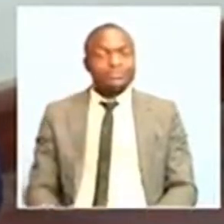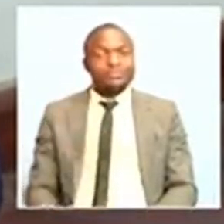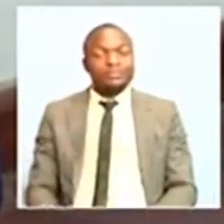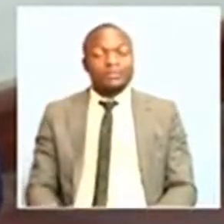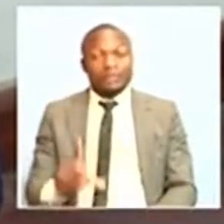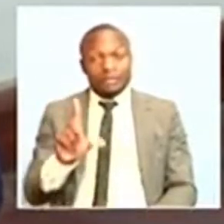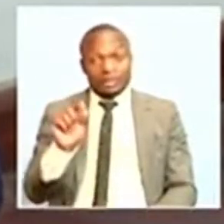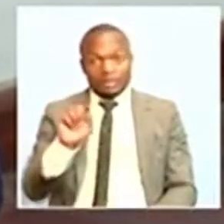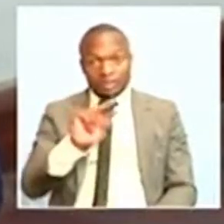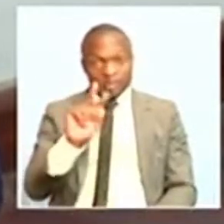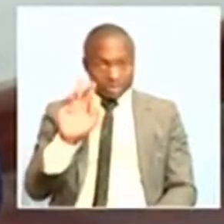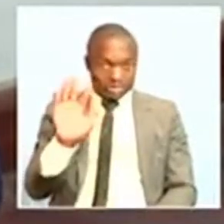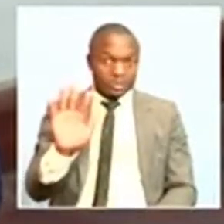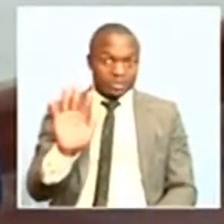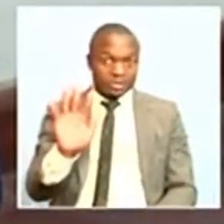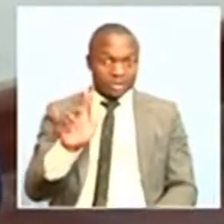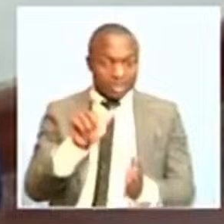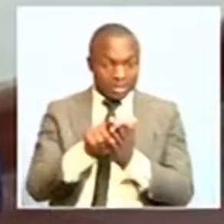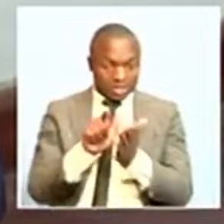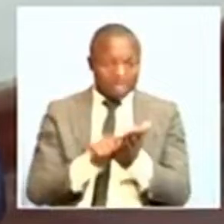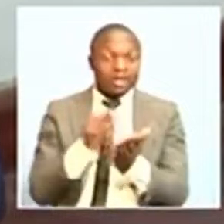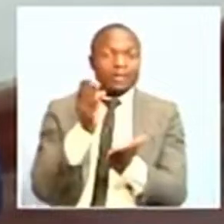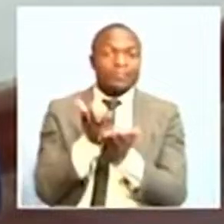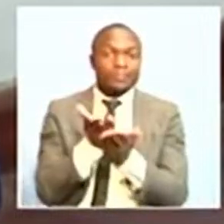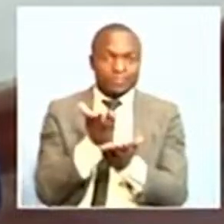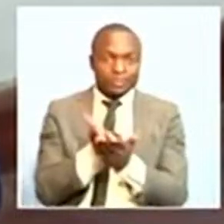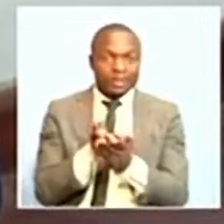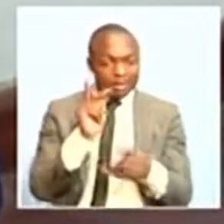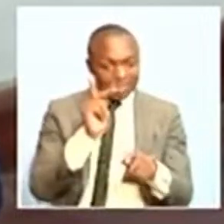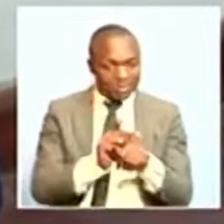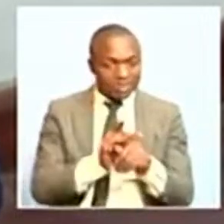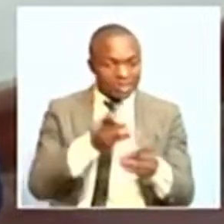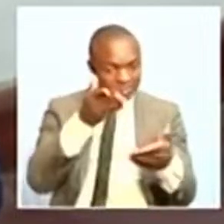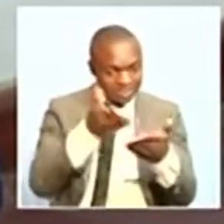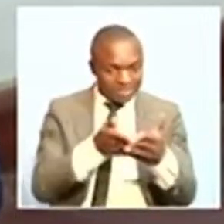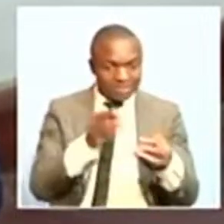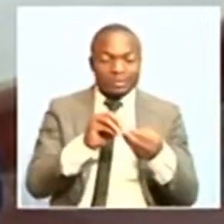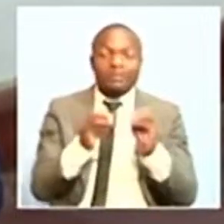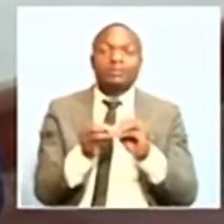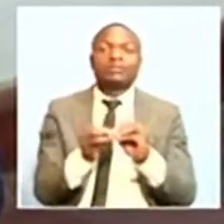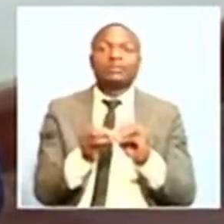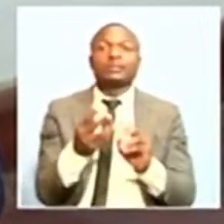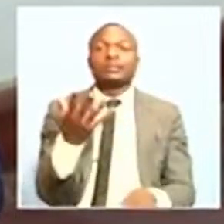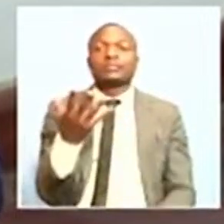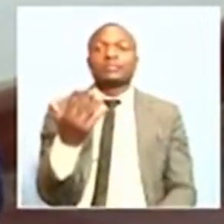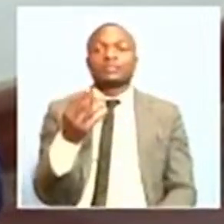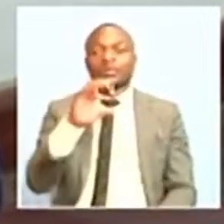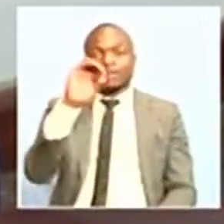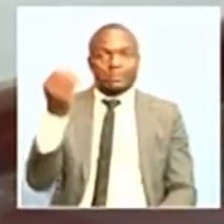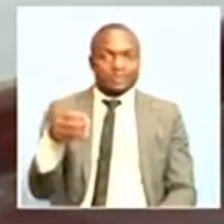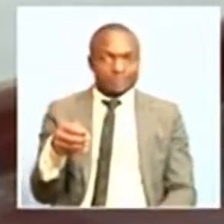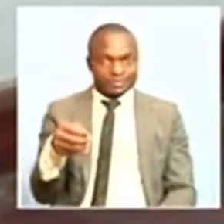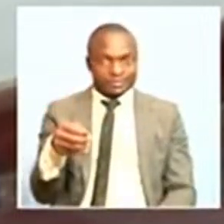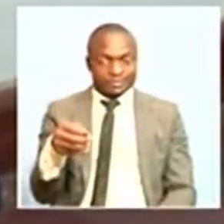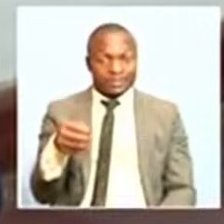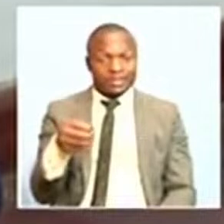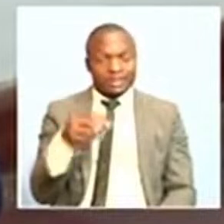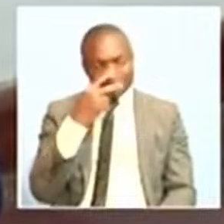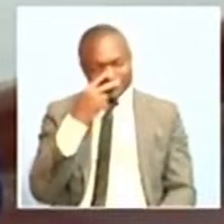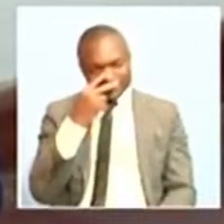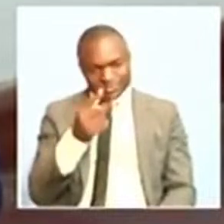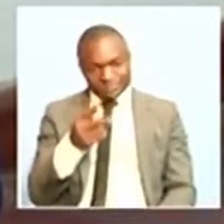in 2025, the law proposes to maintain this rate at 15%. And we note